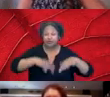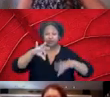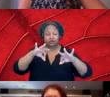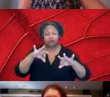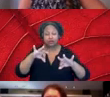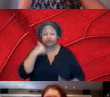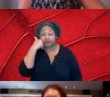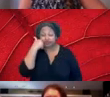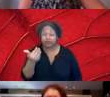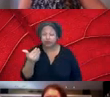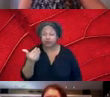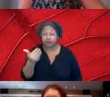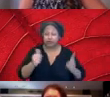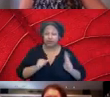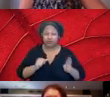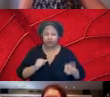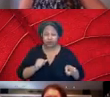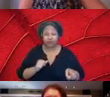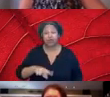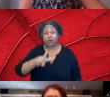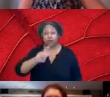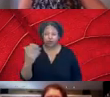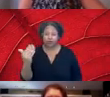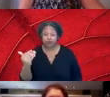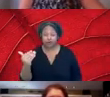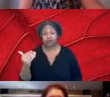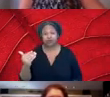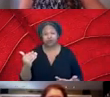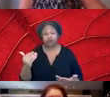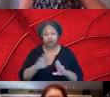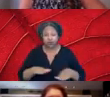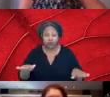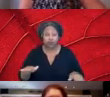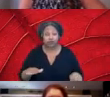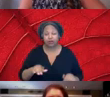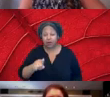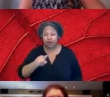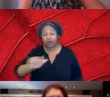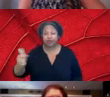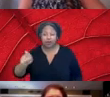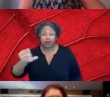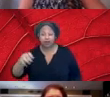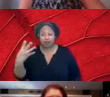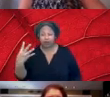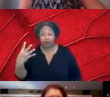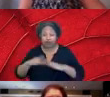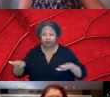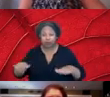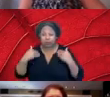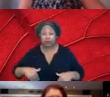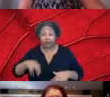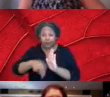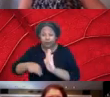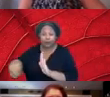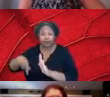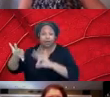215 children, another 104, thousands. The number is increasing each day. Children that were taken from